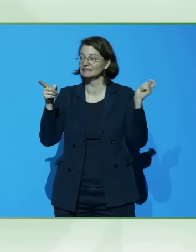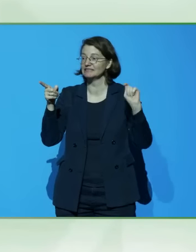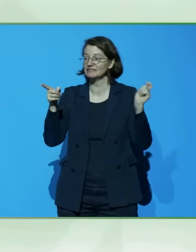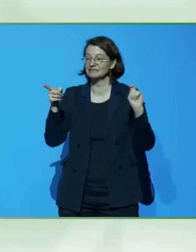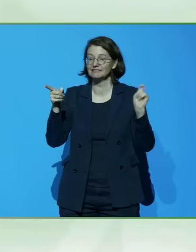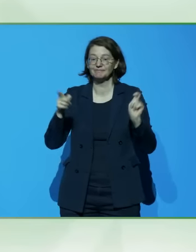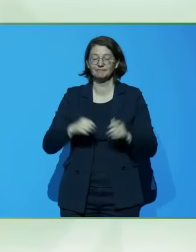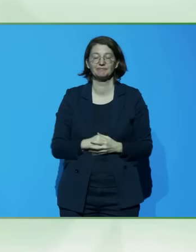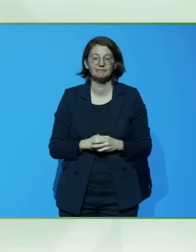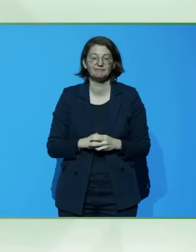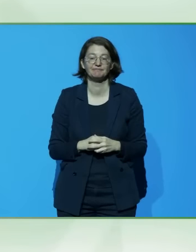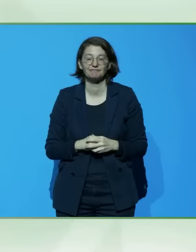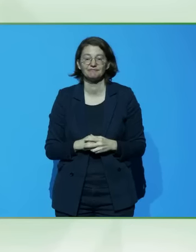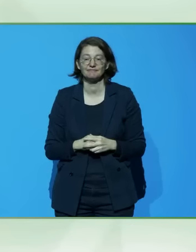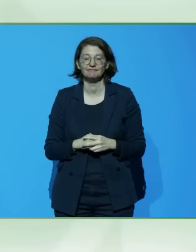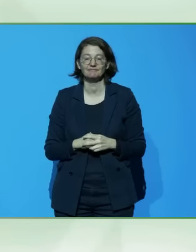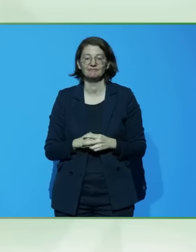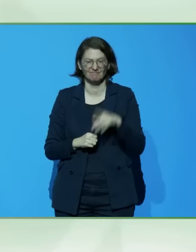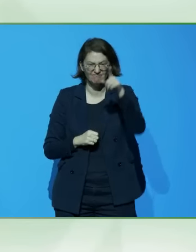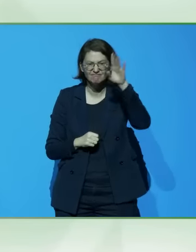Do you hear that? It's not Santa Claus.